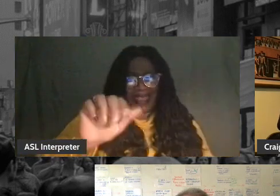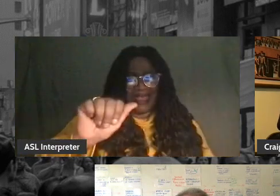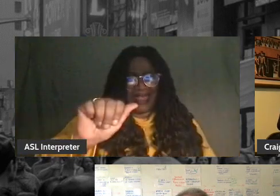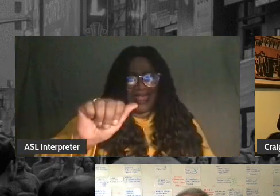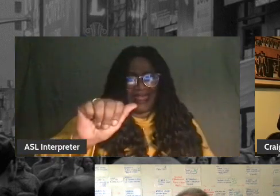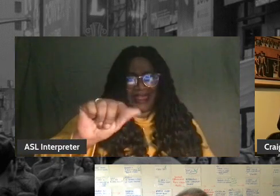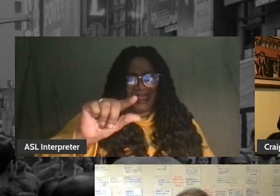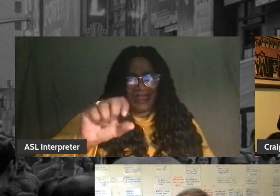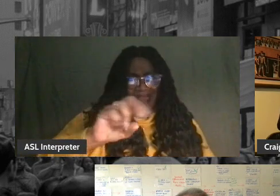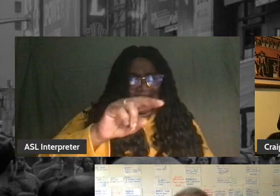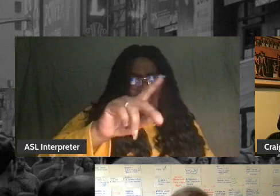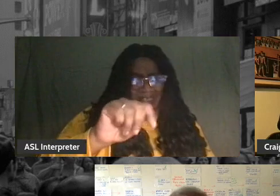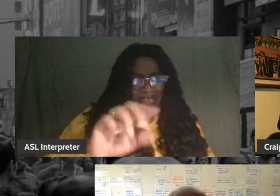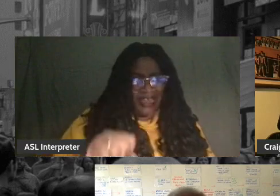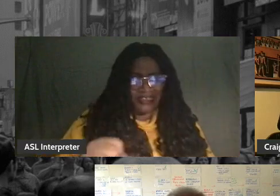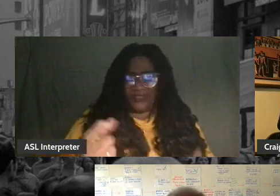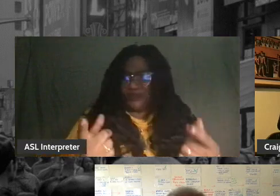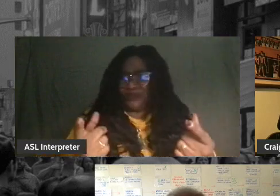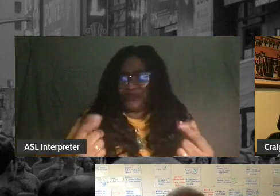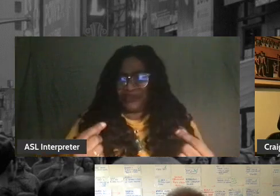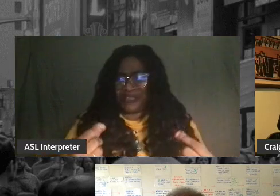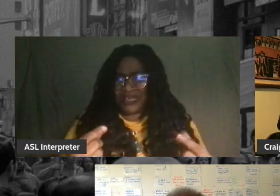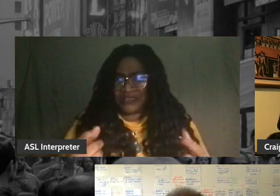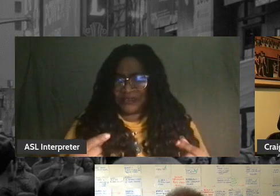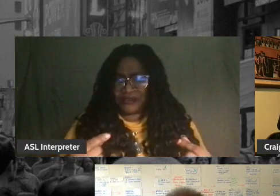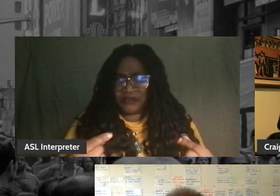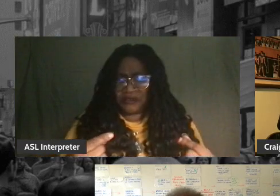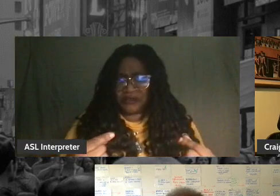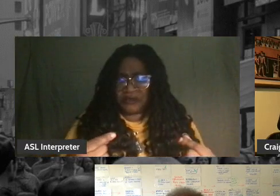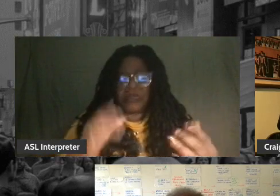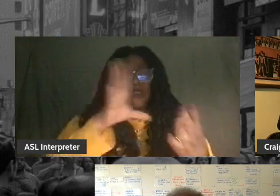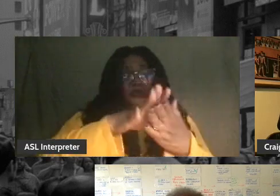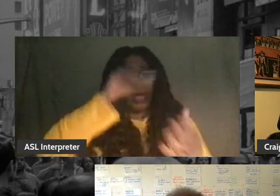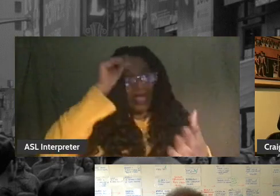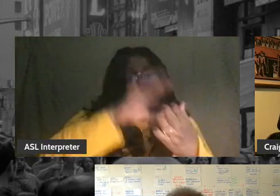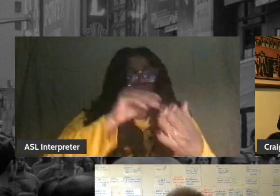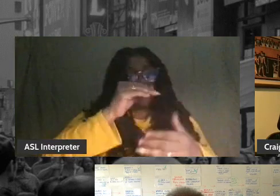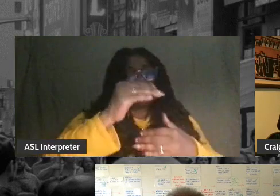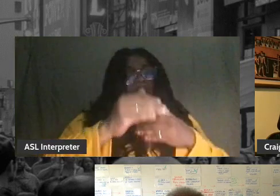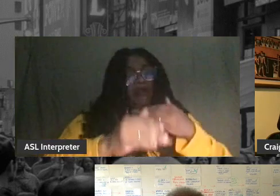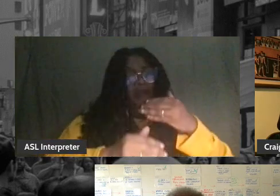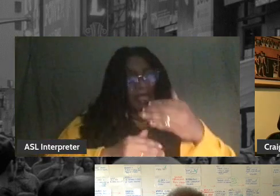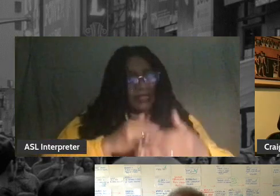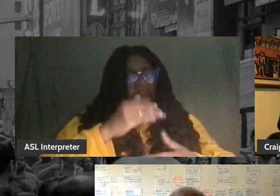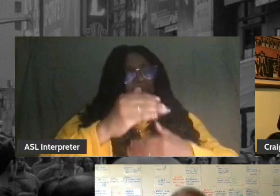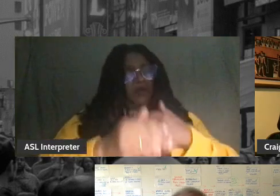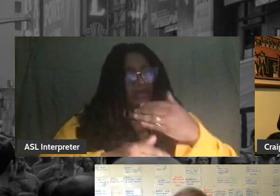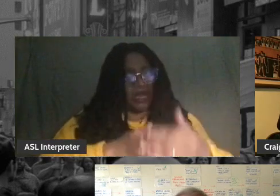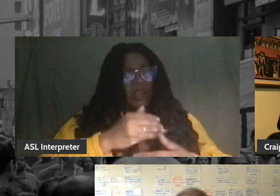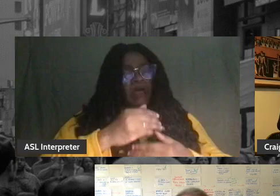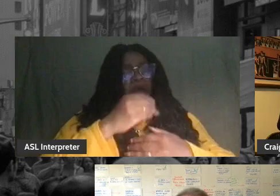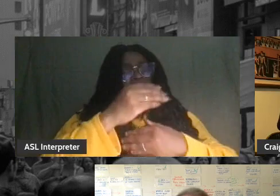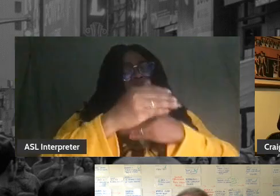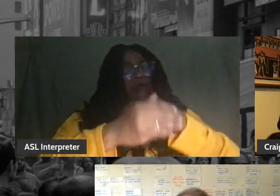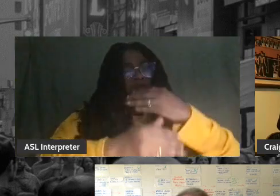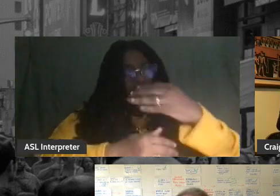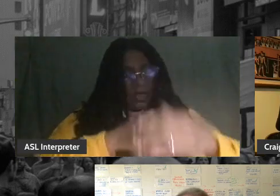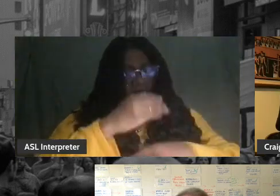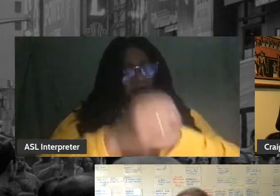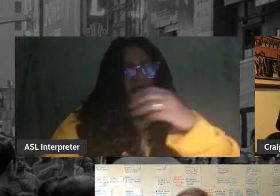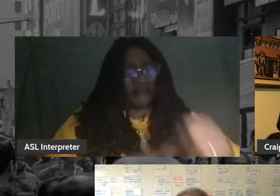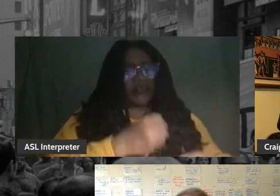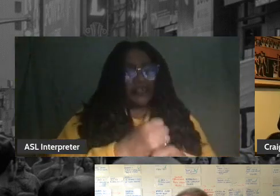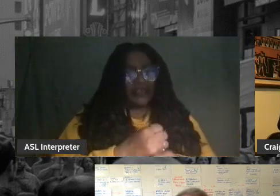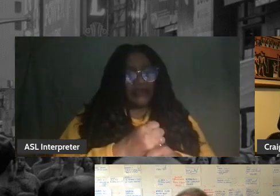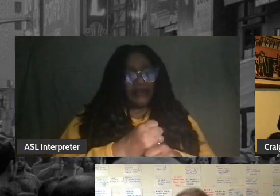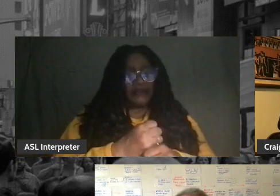what they could do for me. And I had to learn as I went along with him. And over the years, I have, in fact,